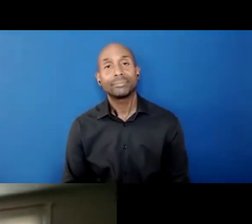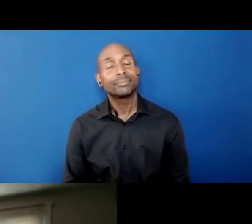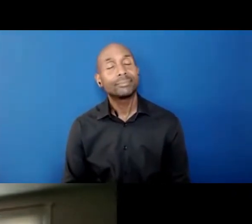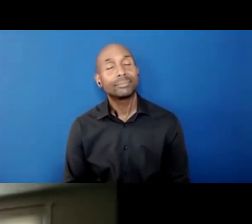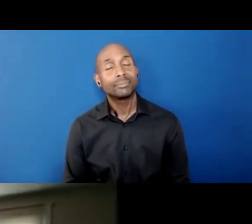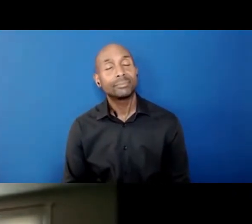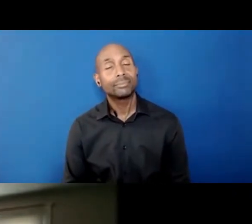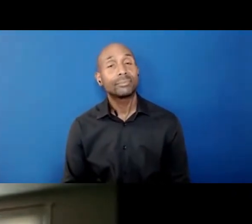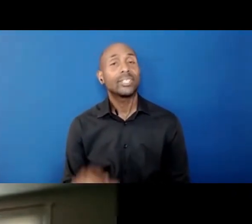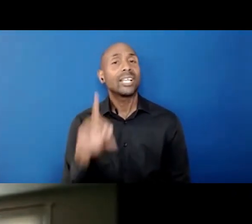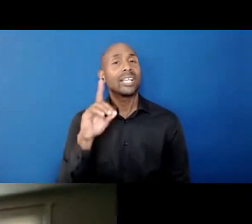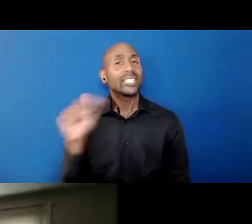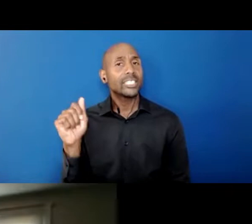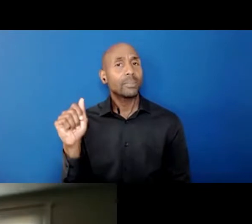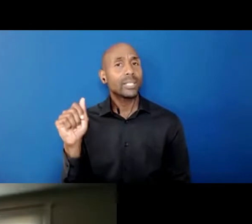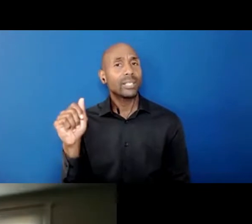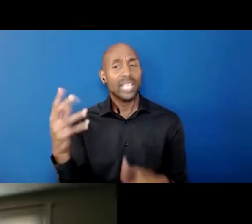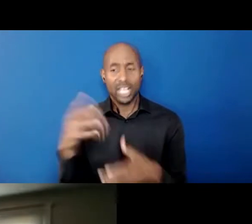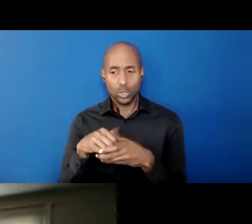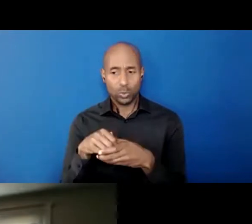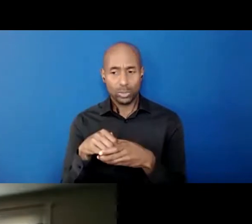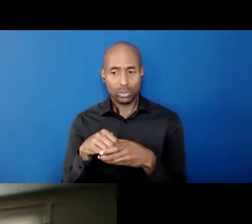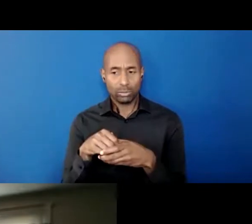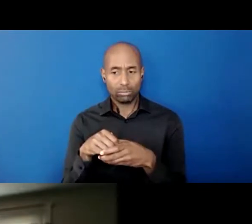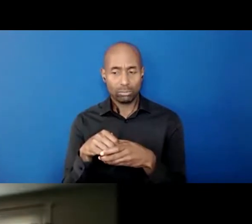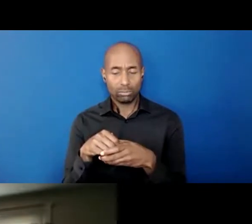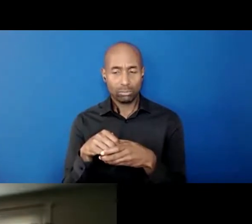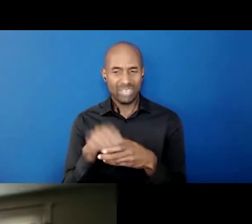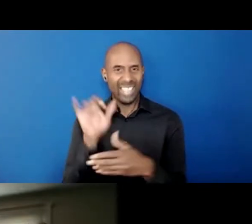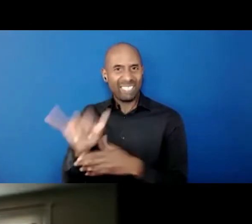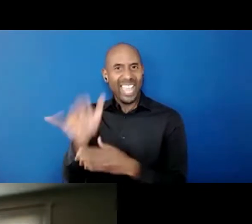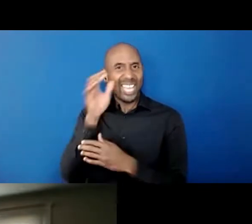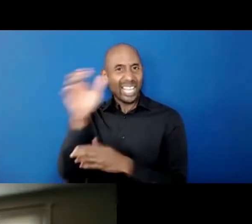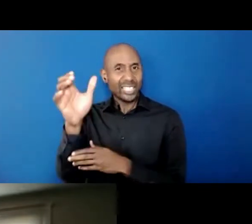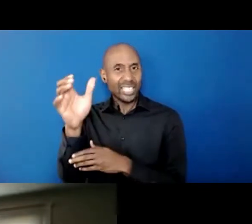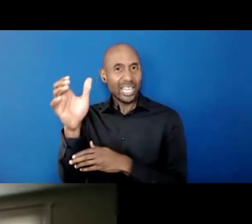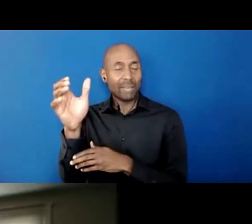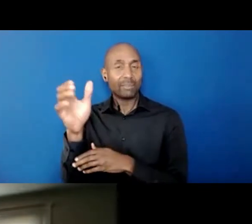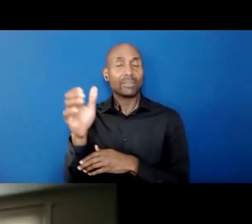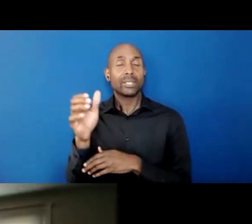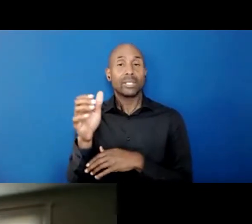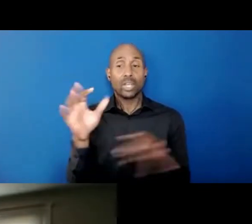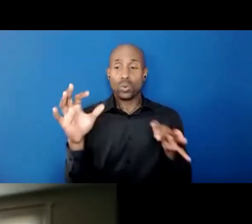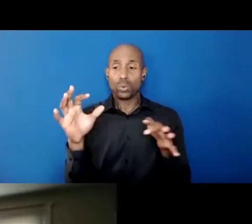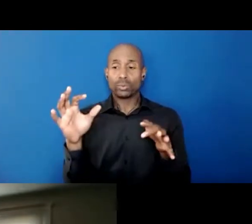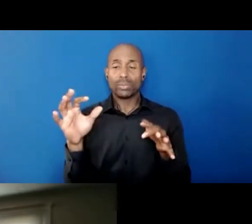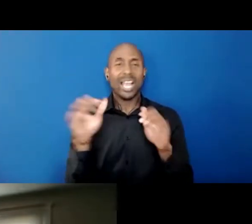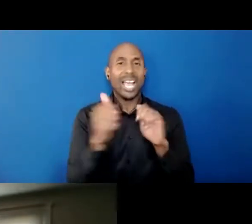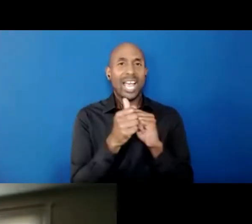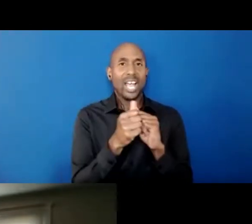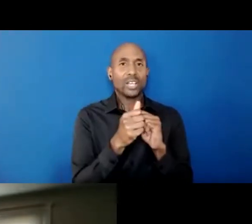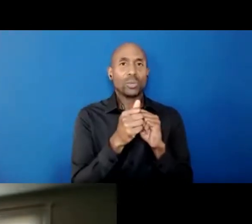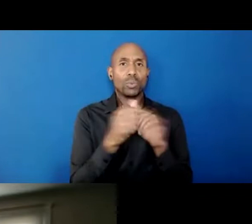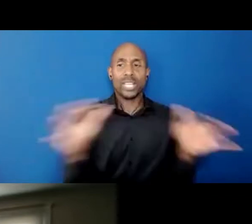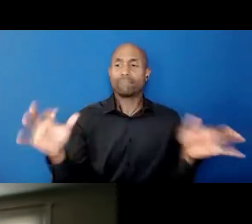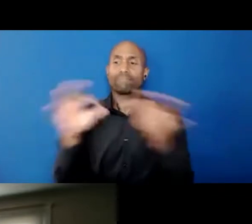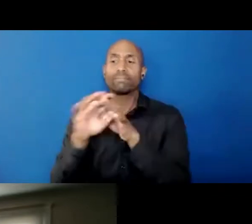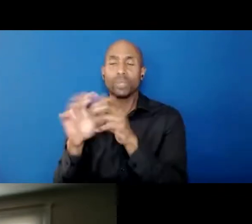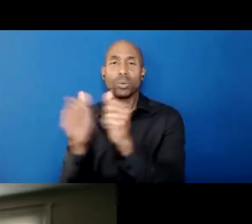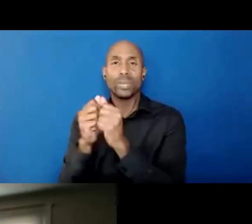international exchange. And the Clearinghouse does that in so many different